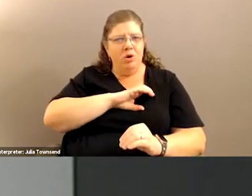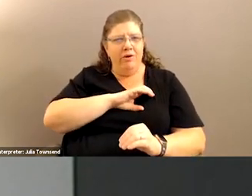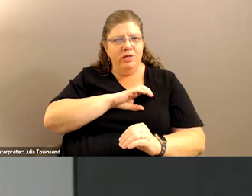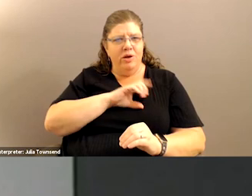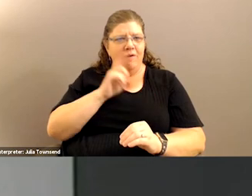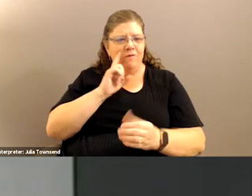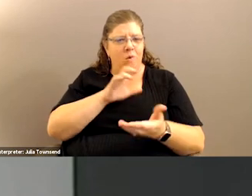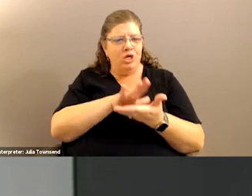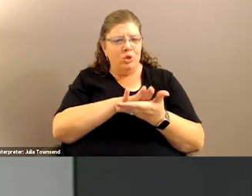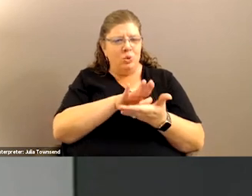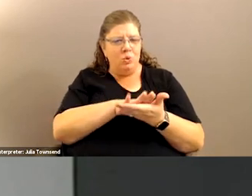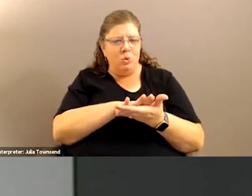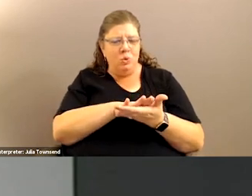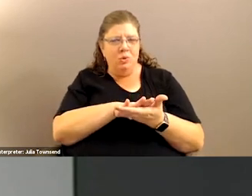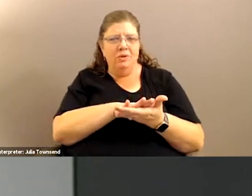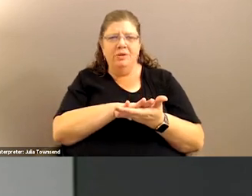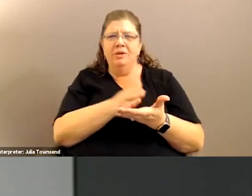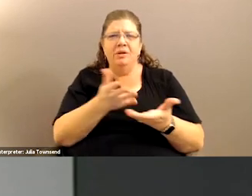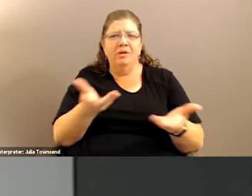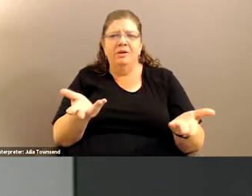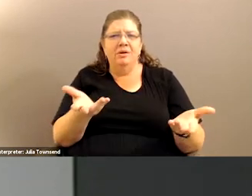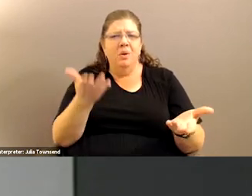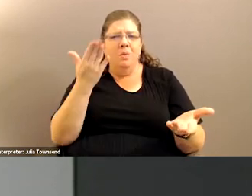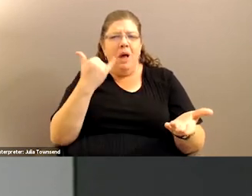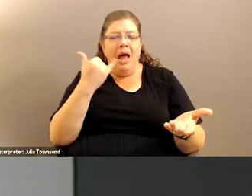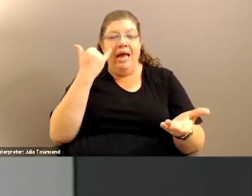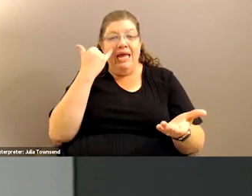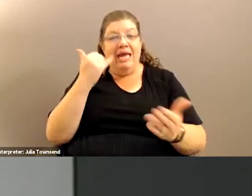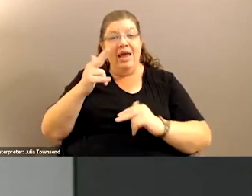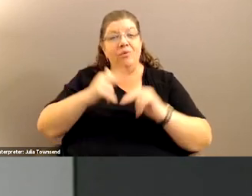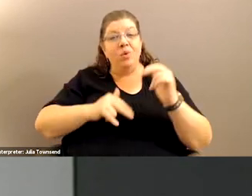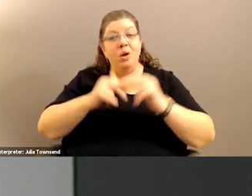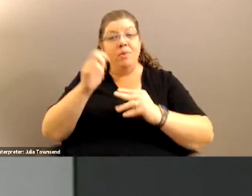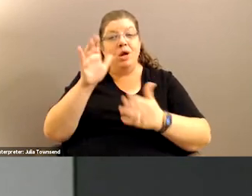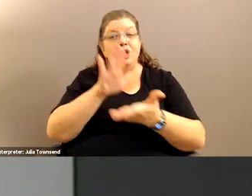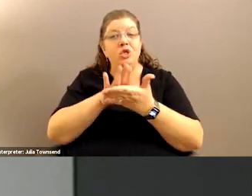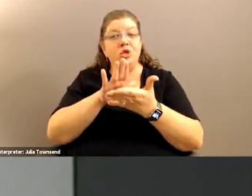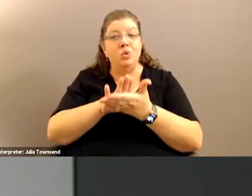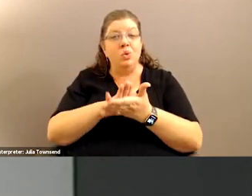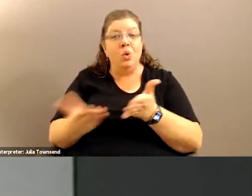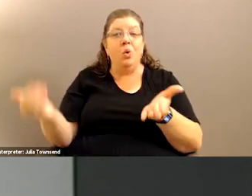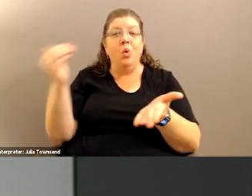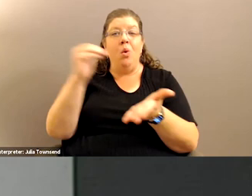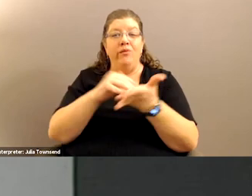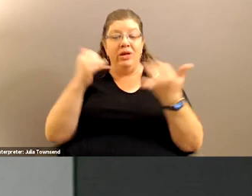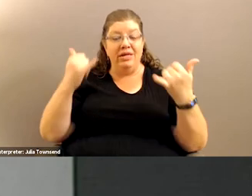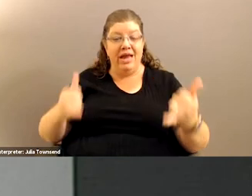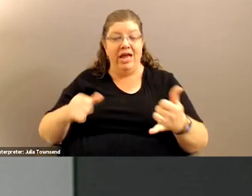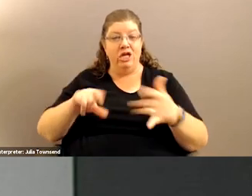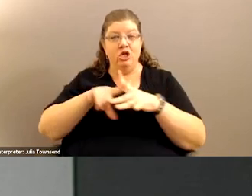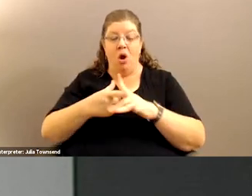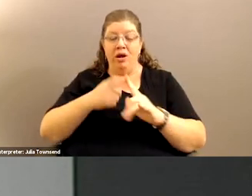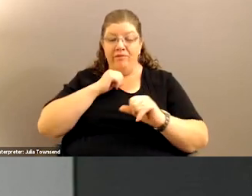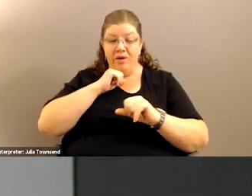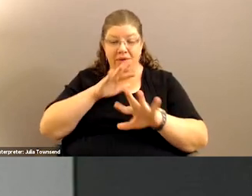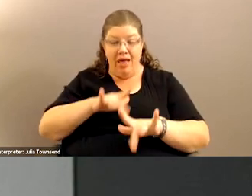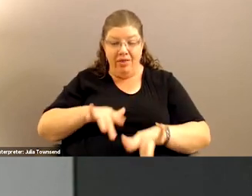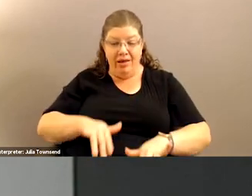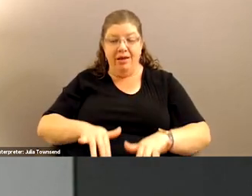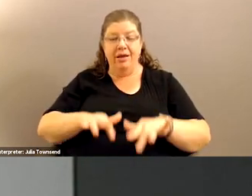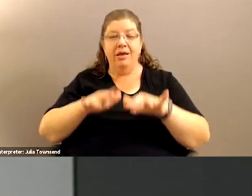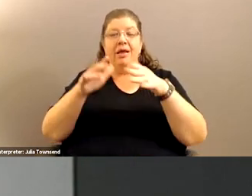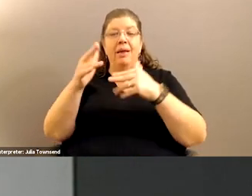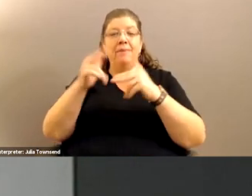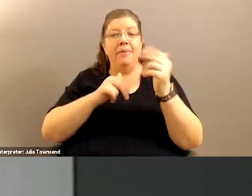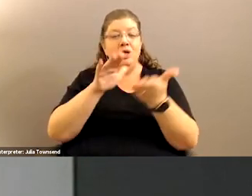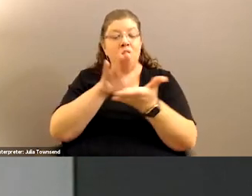a school if we were if we were building a school from scratch today starting from ground zero is this something that